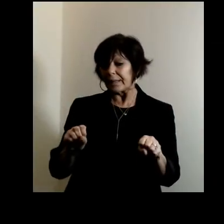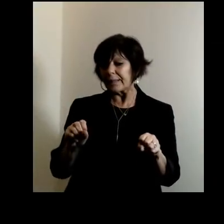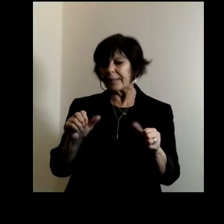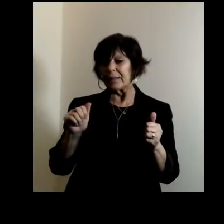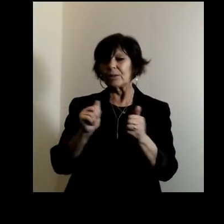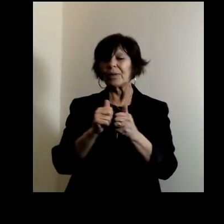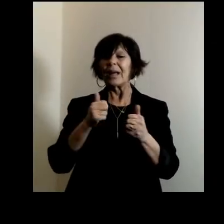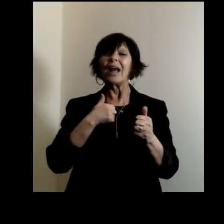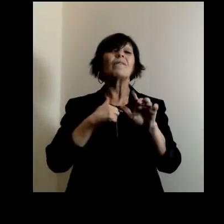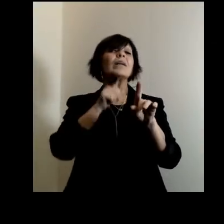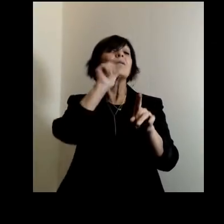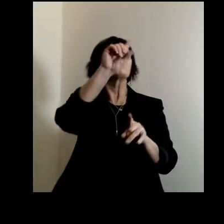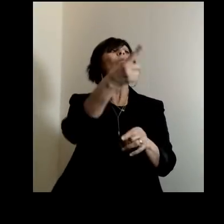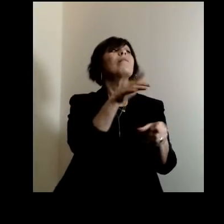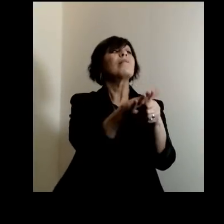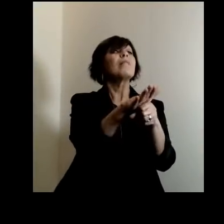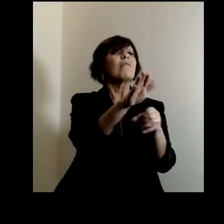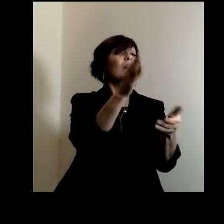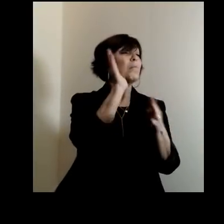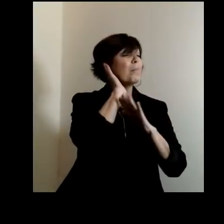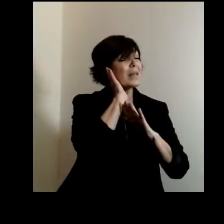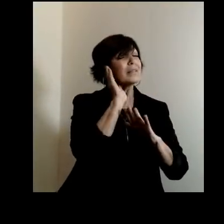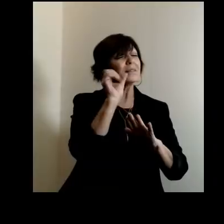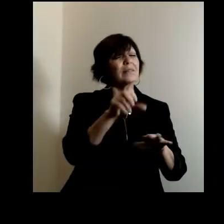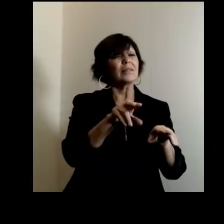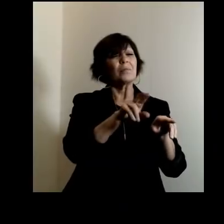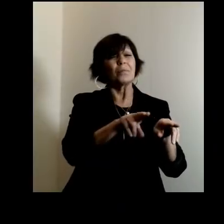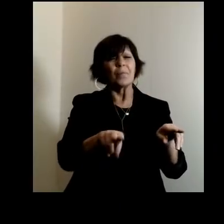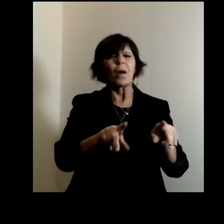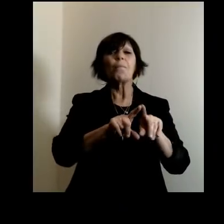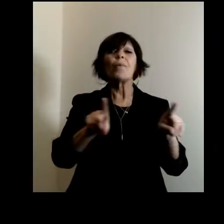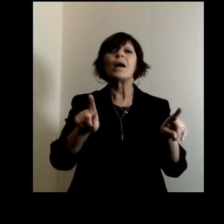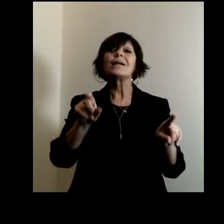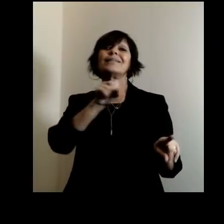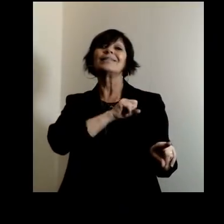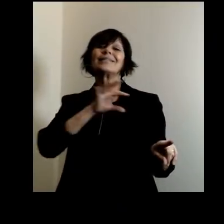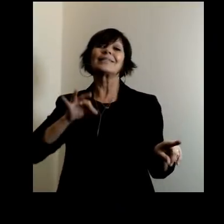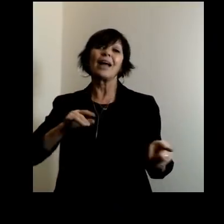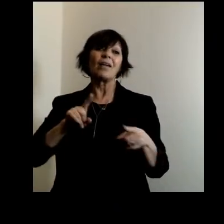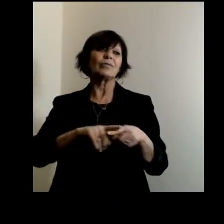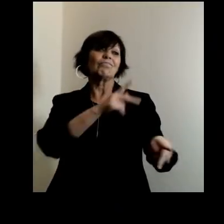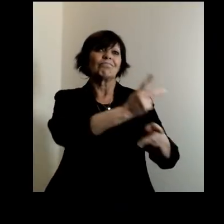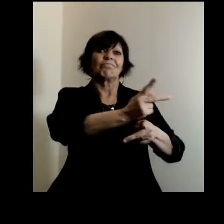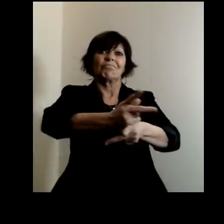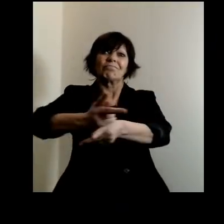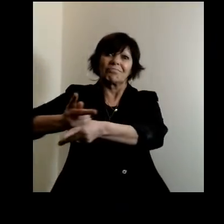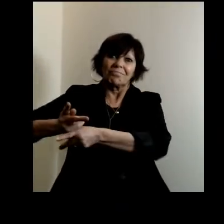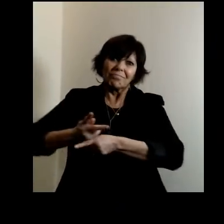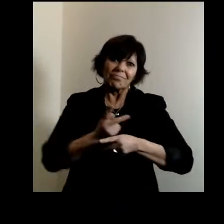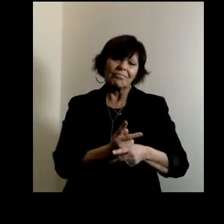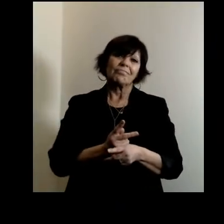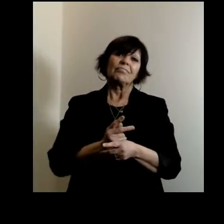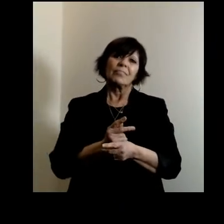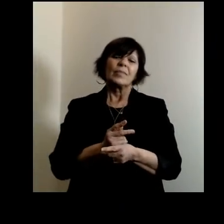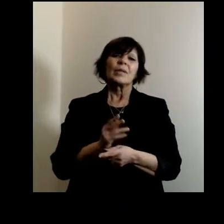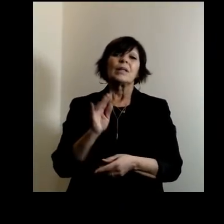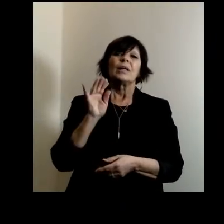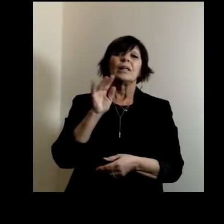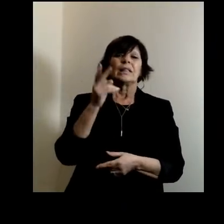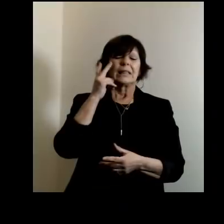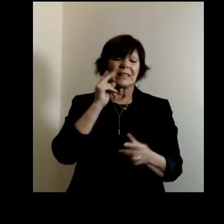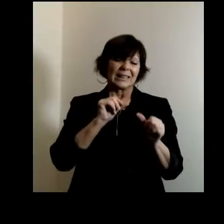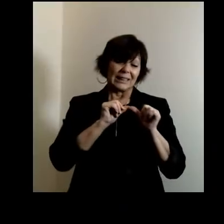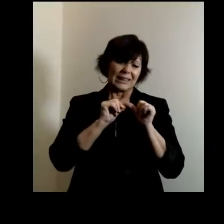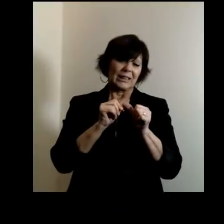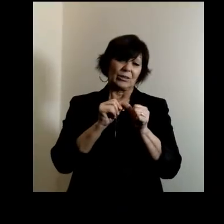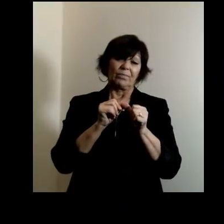to beds, but with staff. Capabilities of being able to meet the needs of the greater community. You'll see this continued